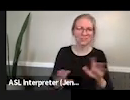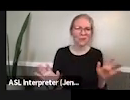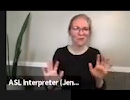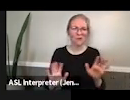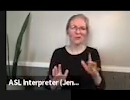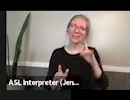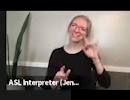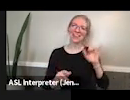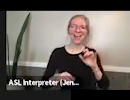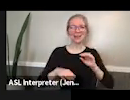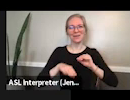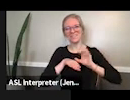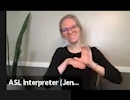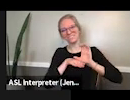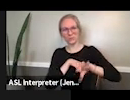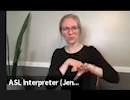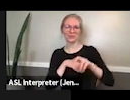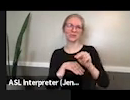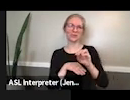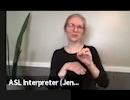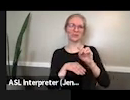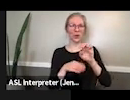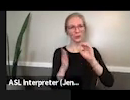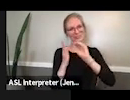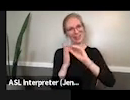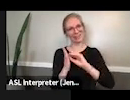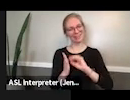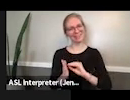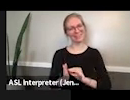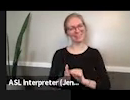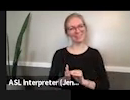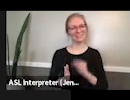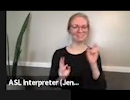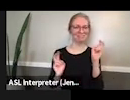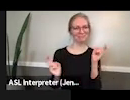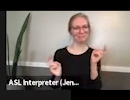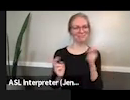if you'll allow me to say that. Okay, forced note-taking.